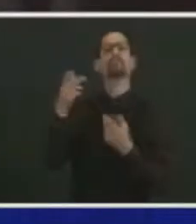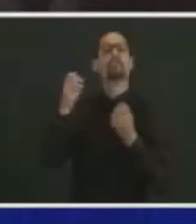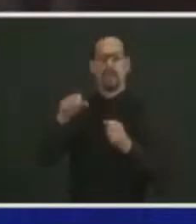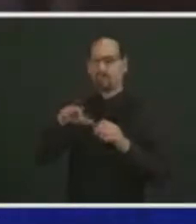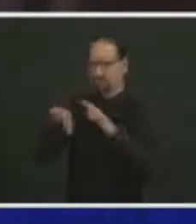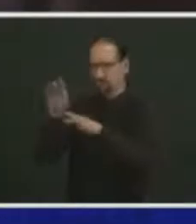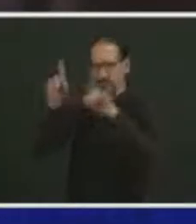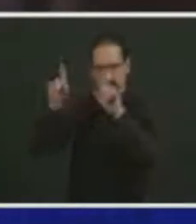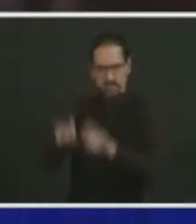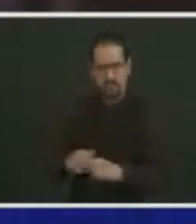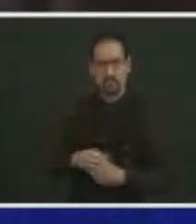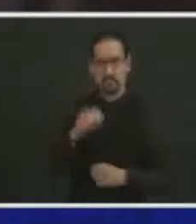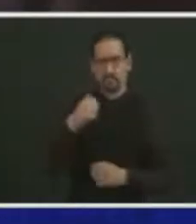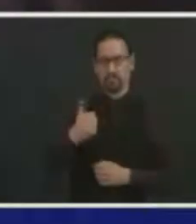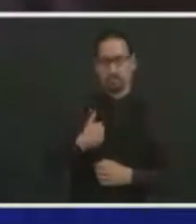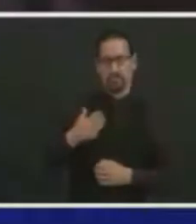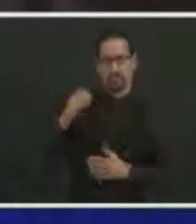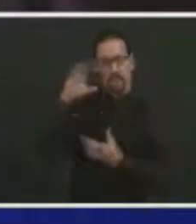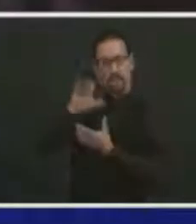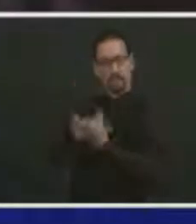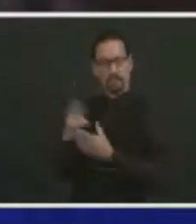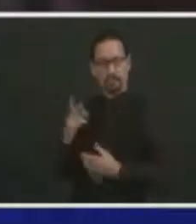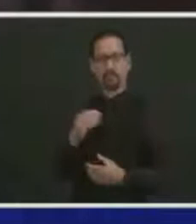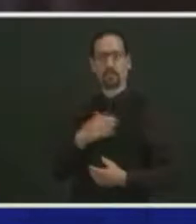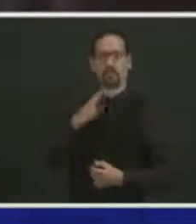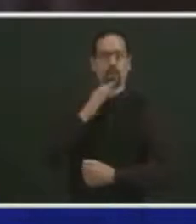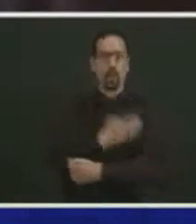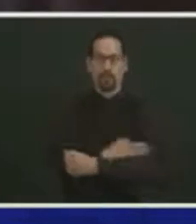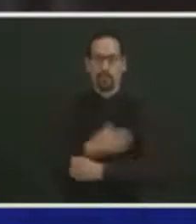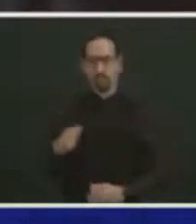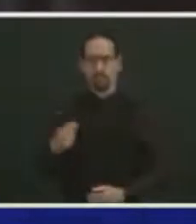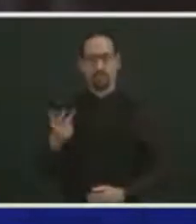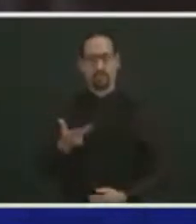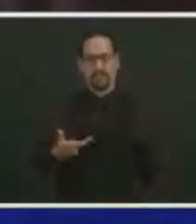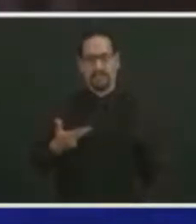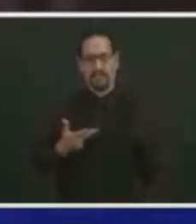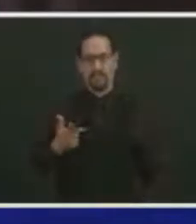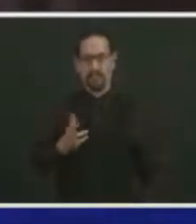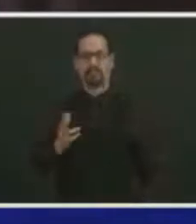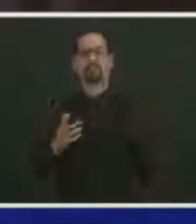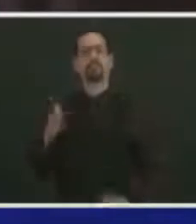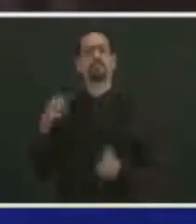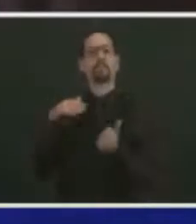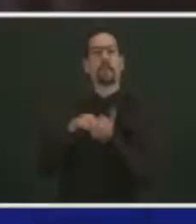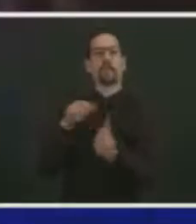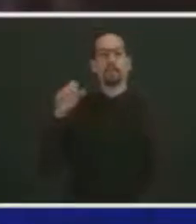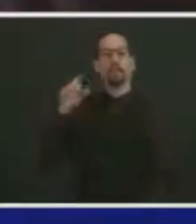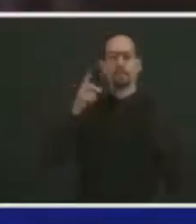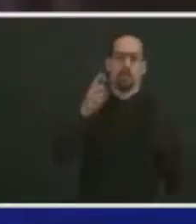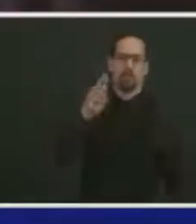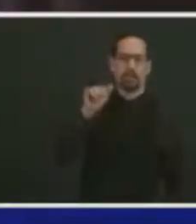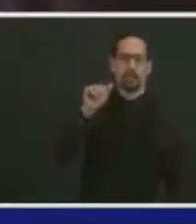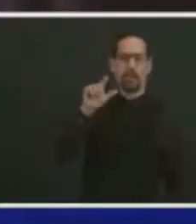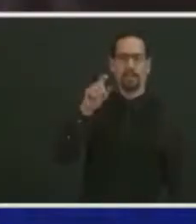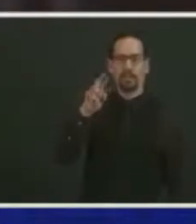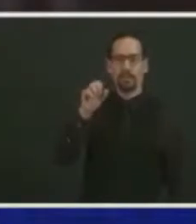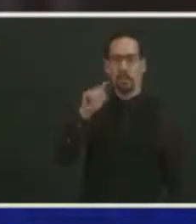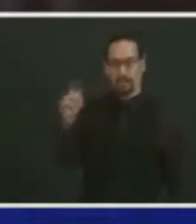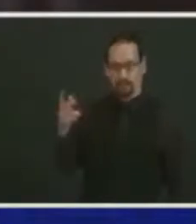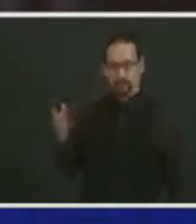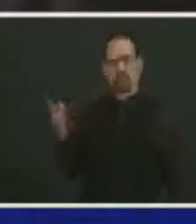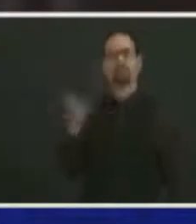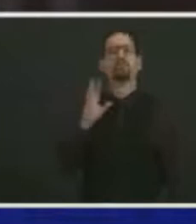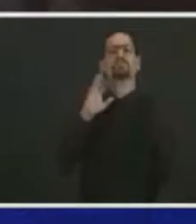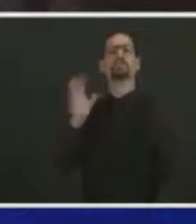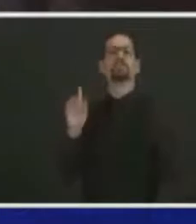tested later this week. Dr. Nicole Alexander-Scott and members of her team who were there passing out literature. We are all going